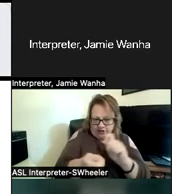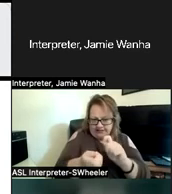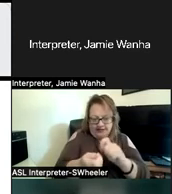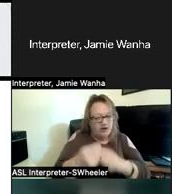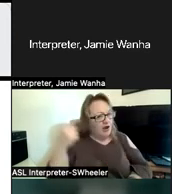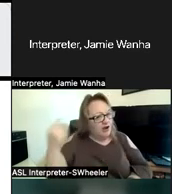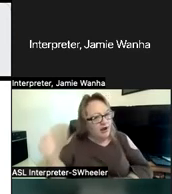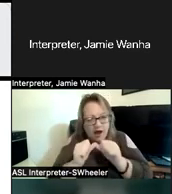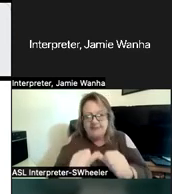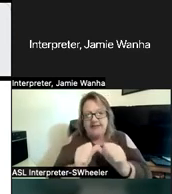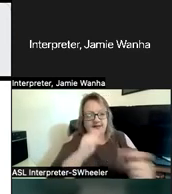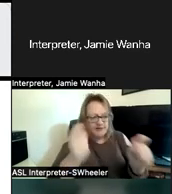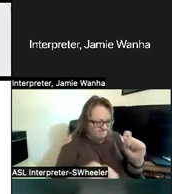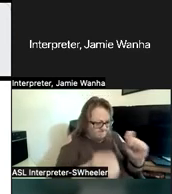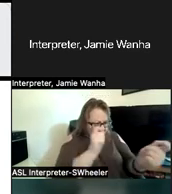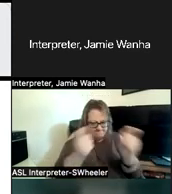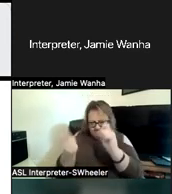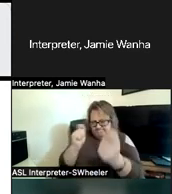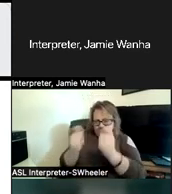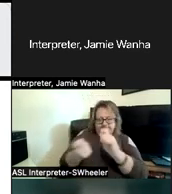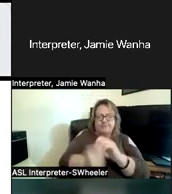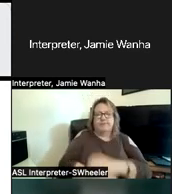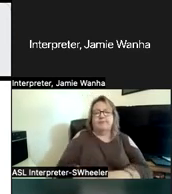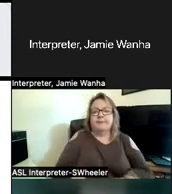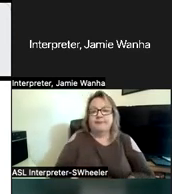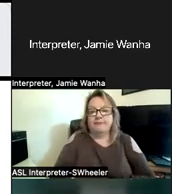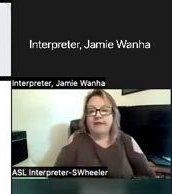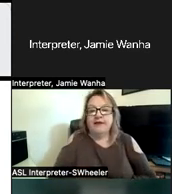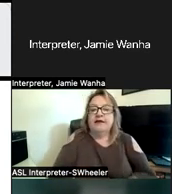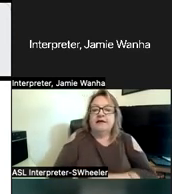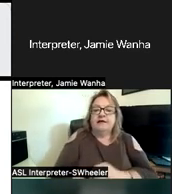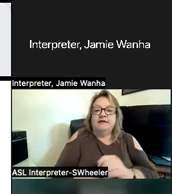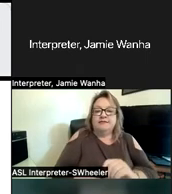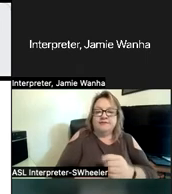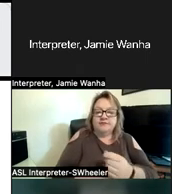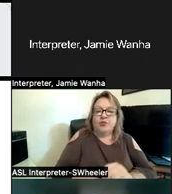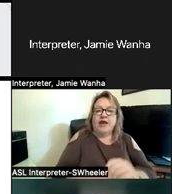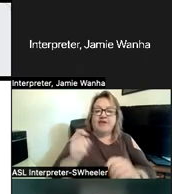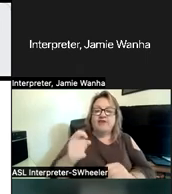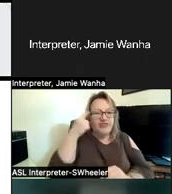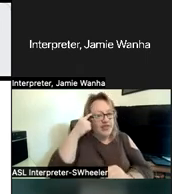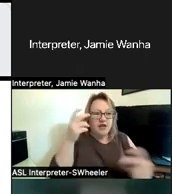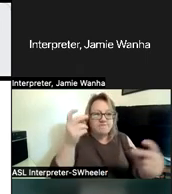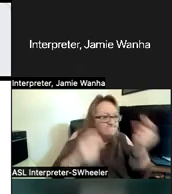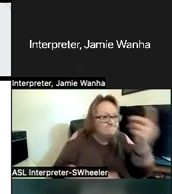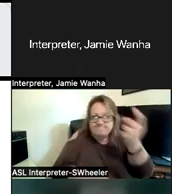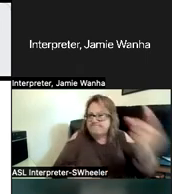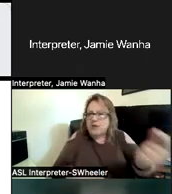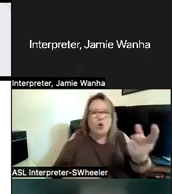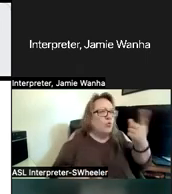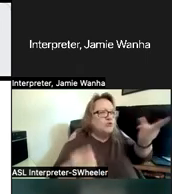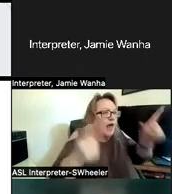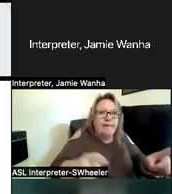and making sure to fit the needs of the population, as well as we have to think on the fly. We don't know what's gonna be happening or